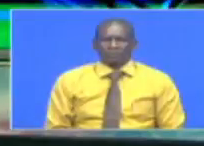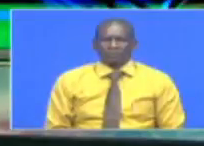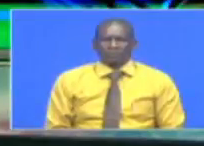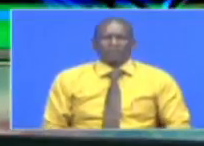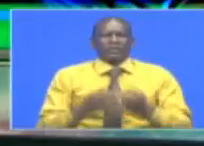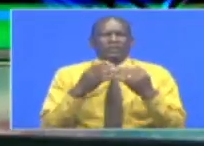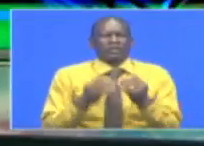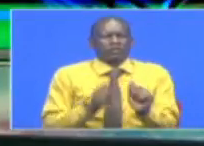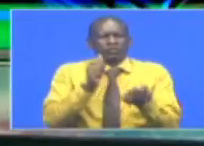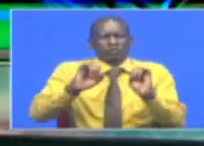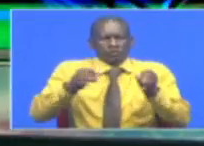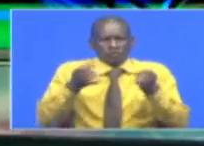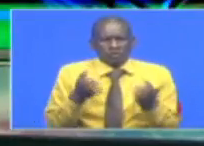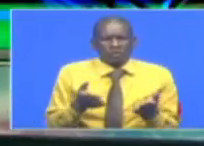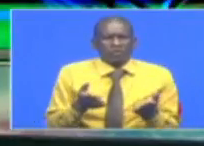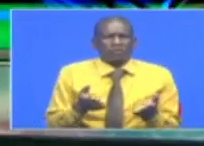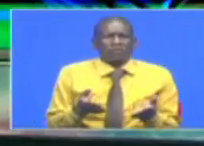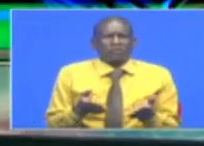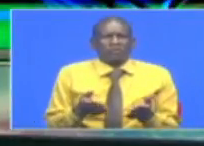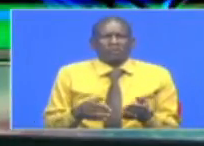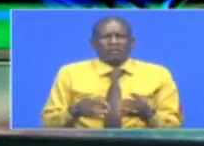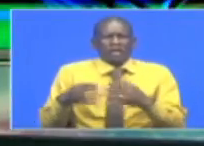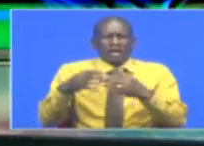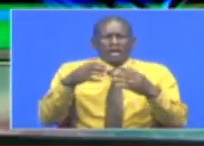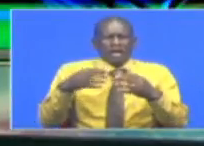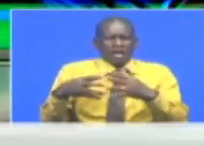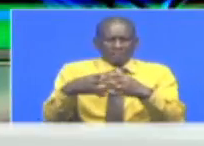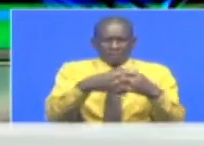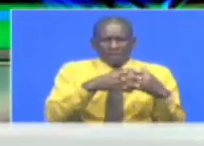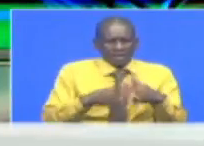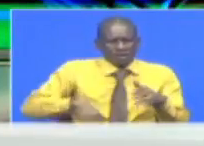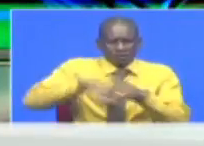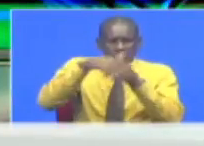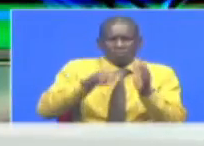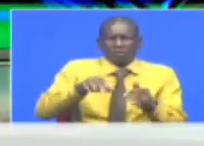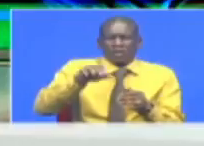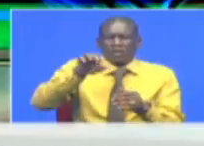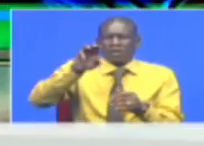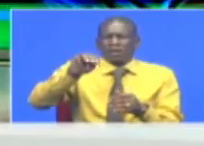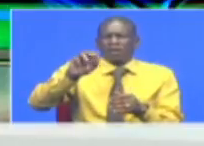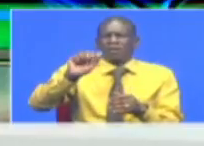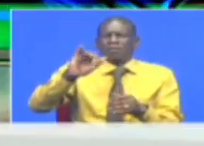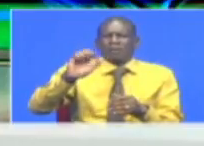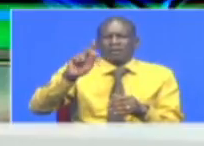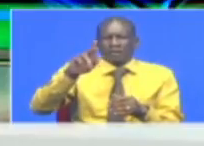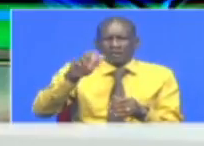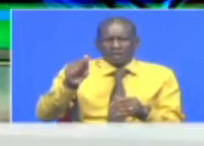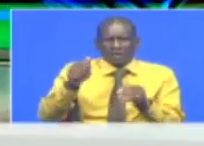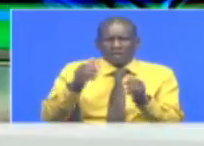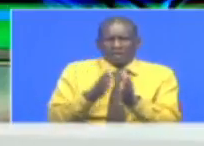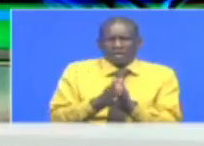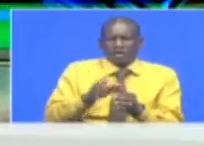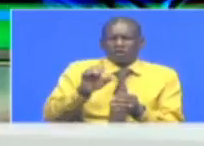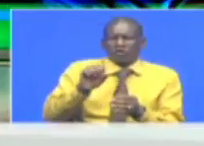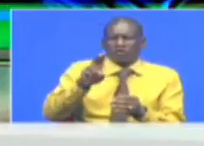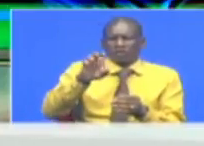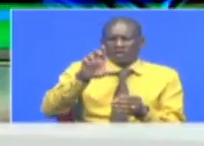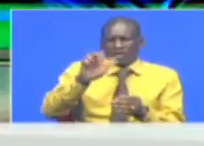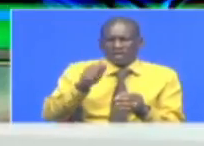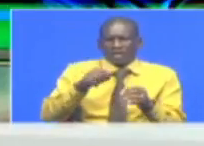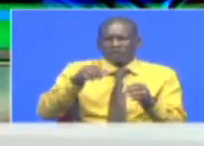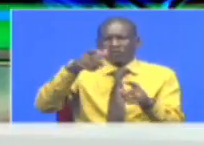Let's hear from the sports desks and U.S.-based midfielder Philip Mayaka, Spain-based Ismael Gonzalez and Ovella Ocheng, who plays in